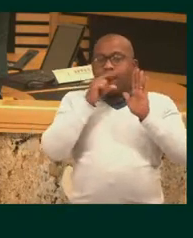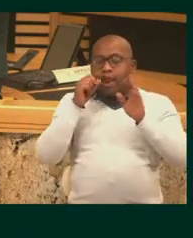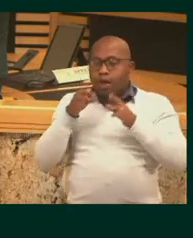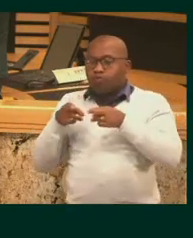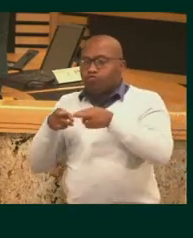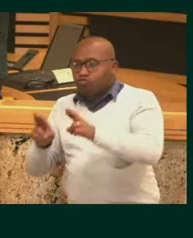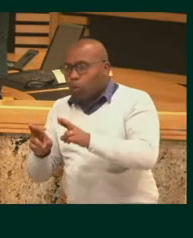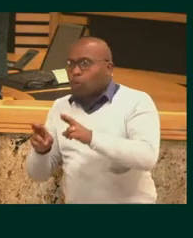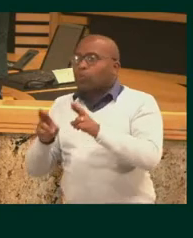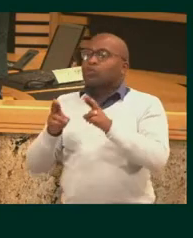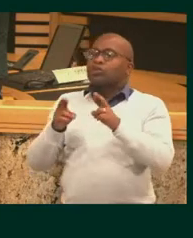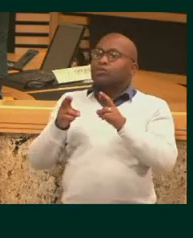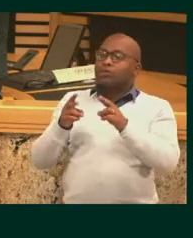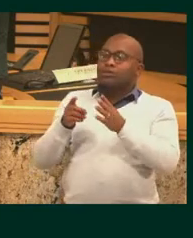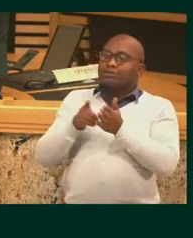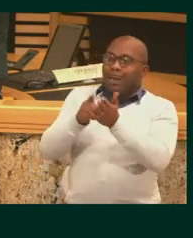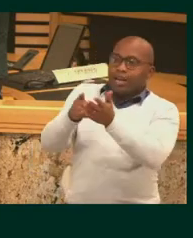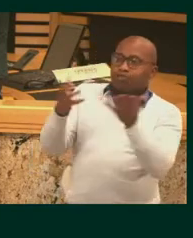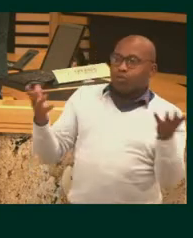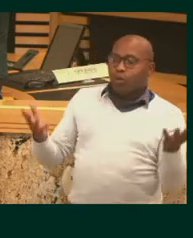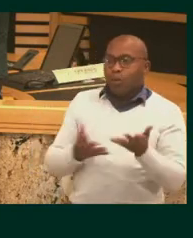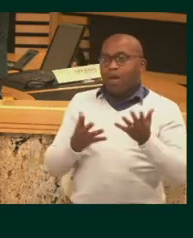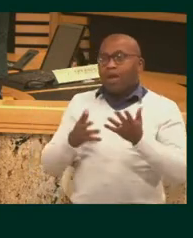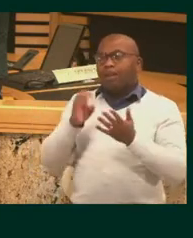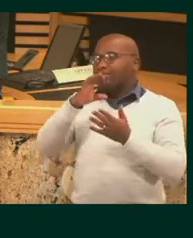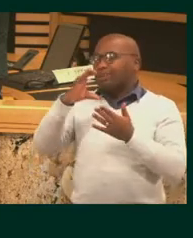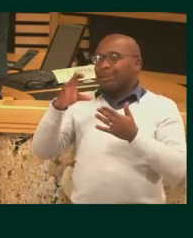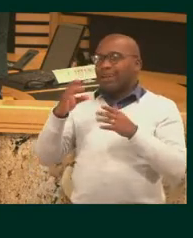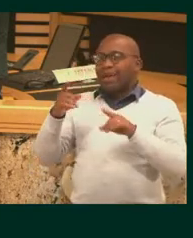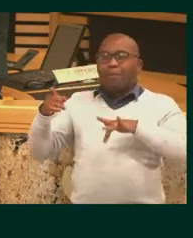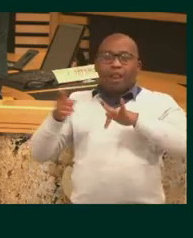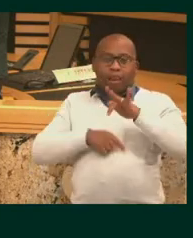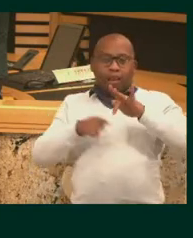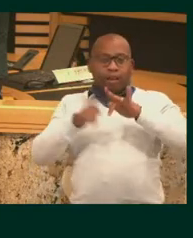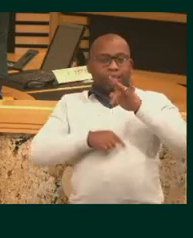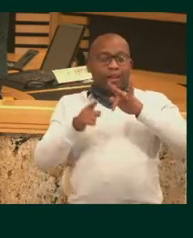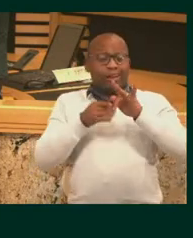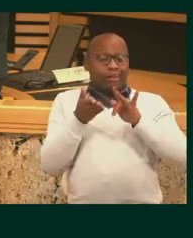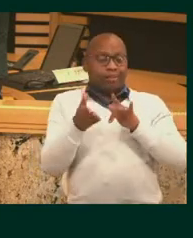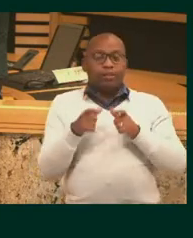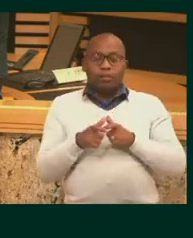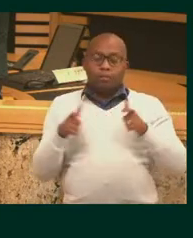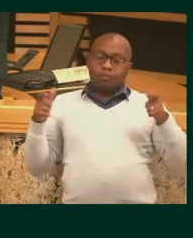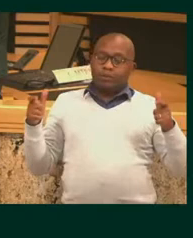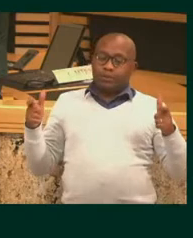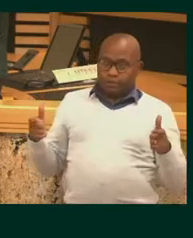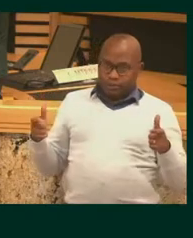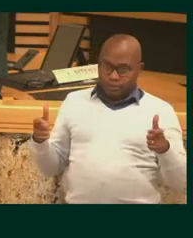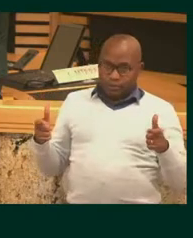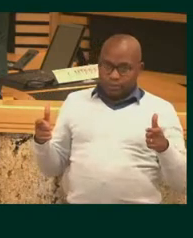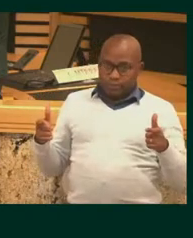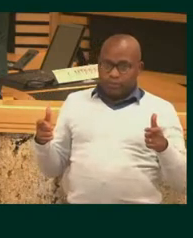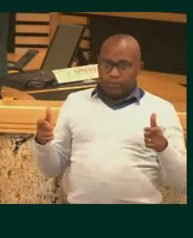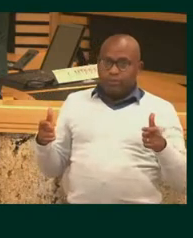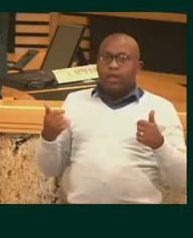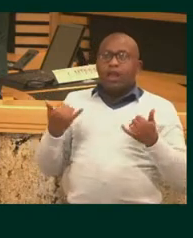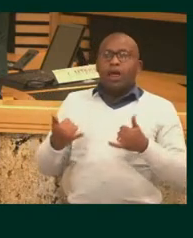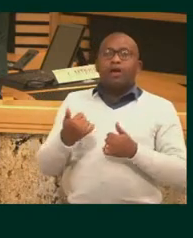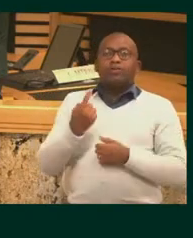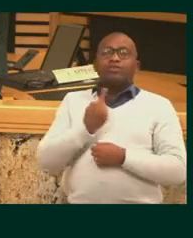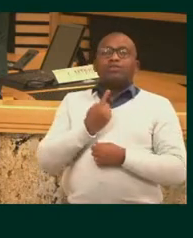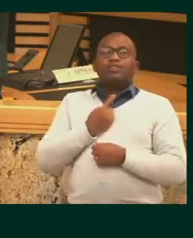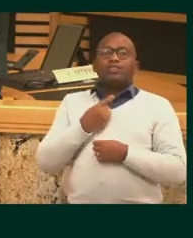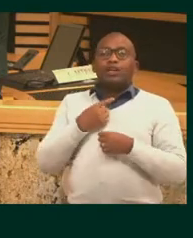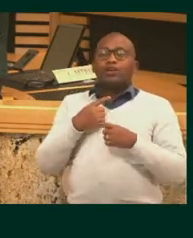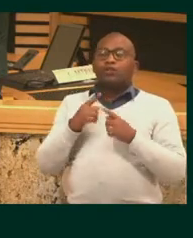signage makes the destination less accessible to tourists thus minating the benefits that could have been derived from self-driving tourists making